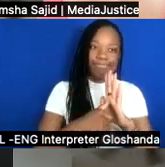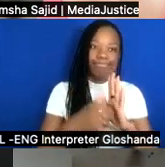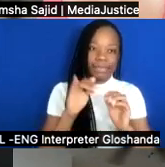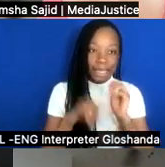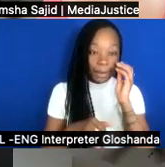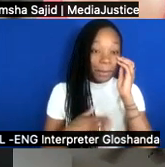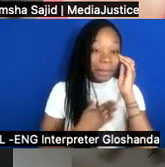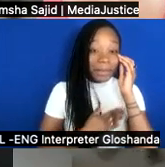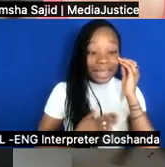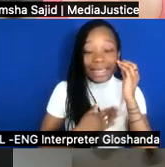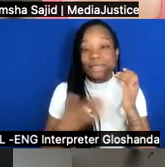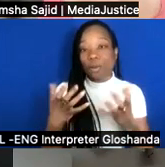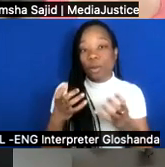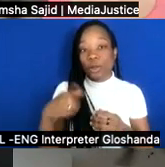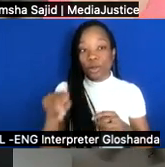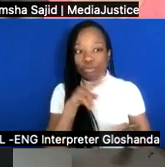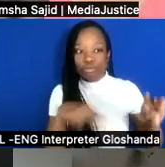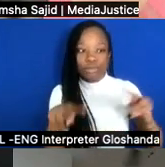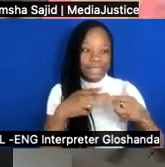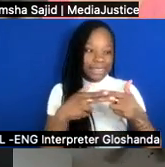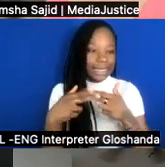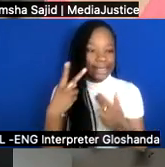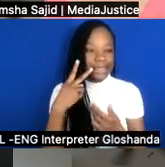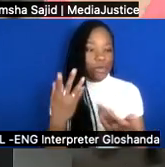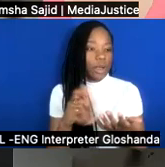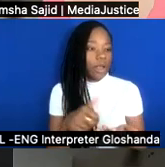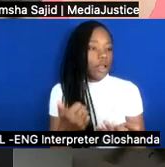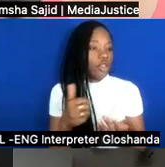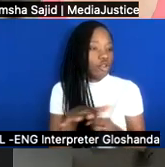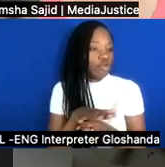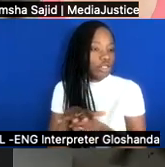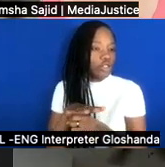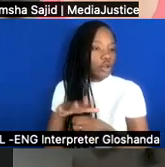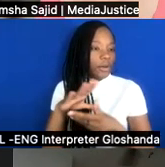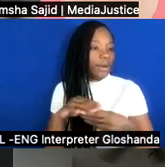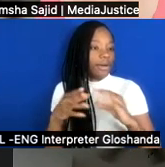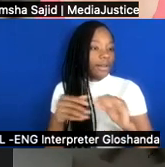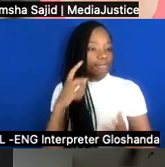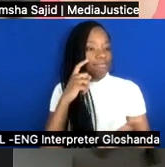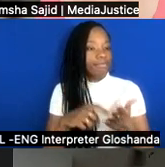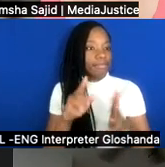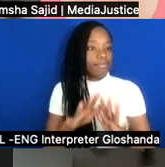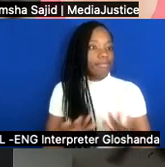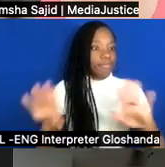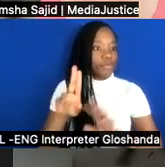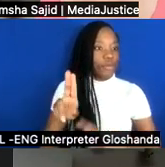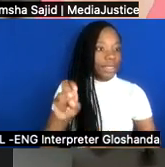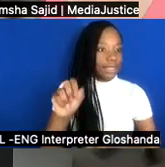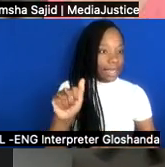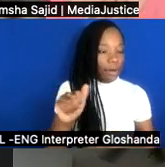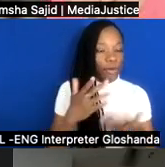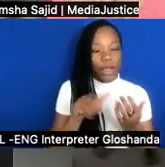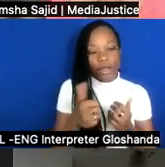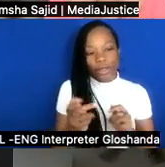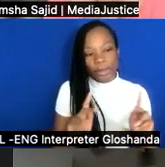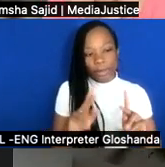Please y'all look through the slides and see what other regional narratives you're seeing across the country, what other folks have shared. Thank you